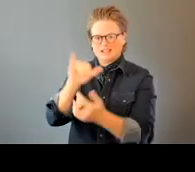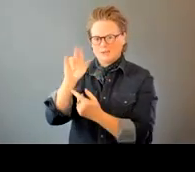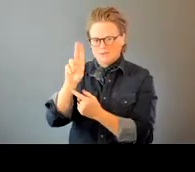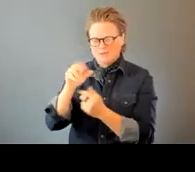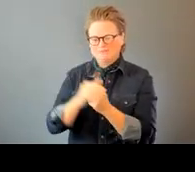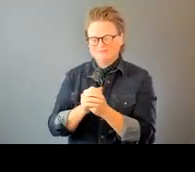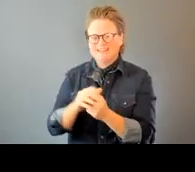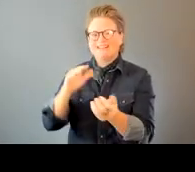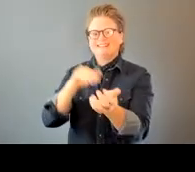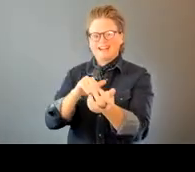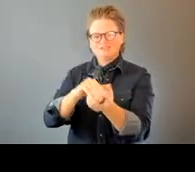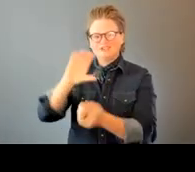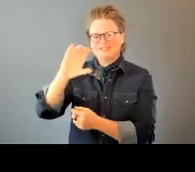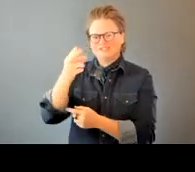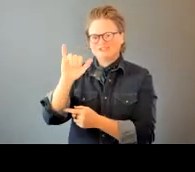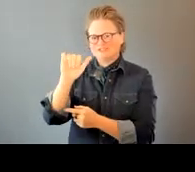Champignon,